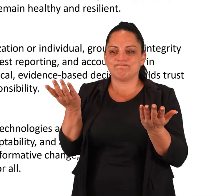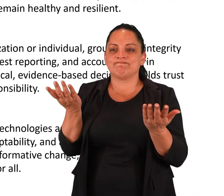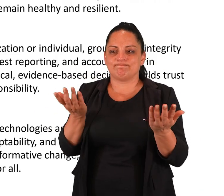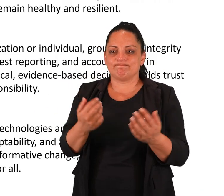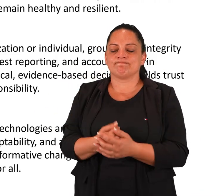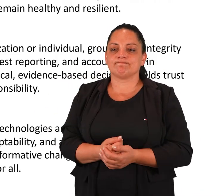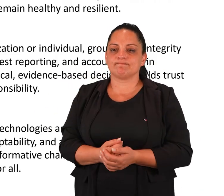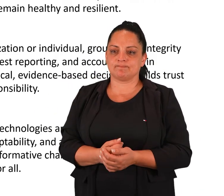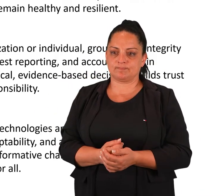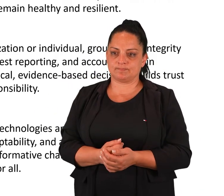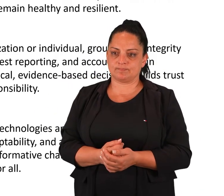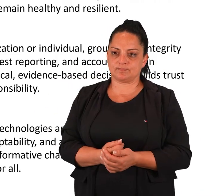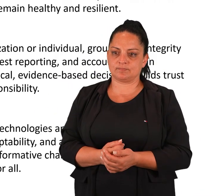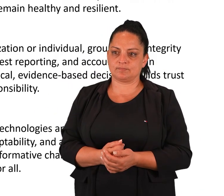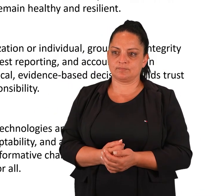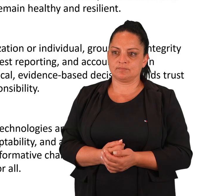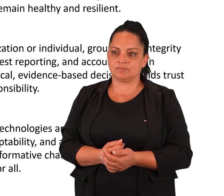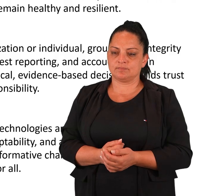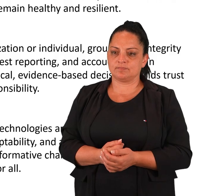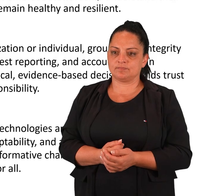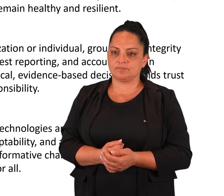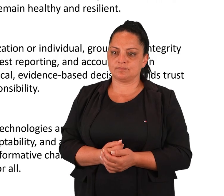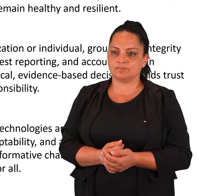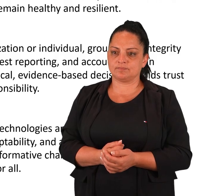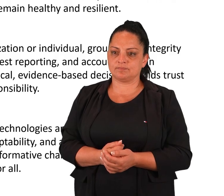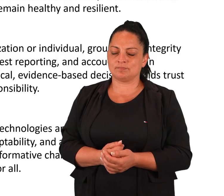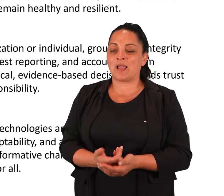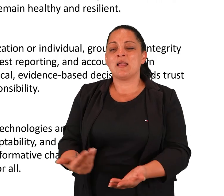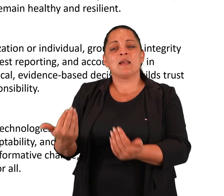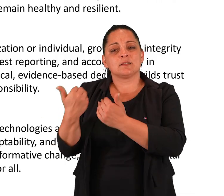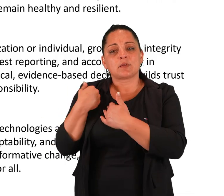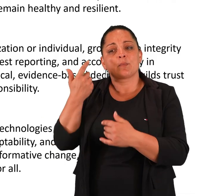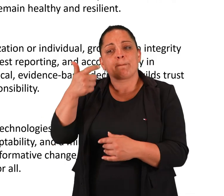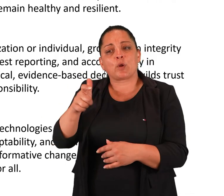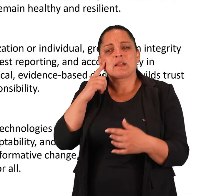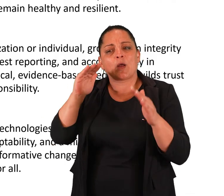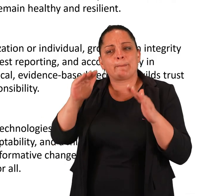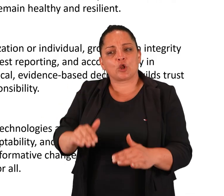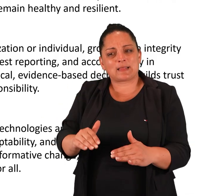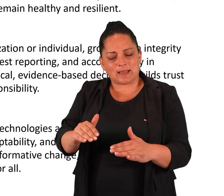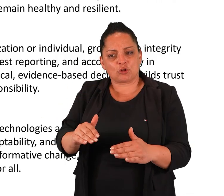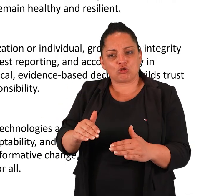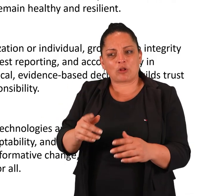reflects a deep sense of responsibility for protecting